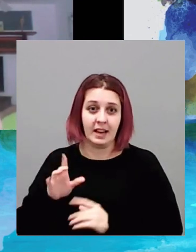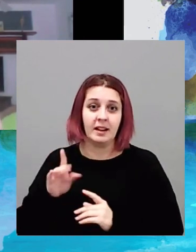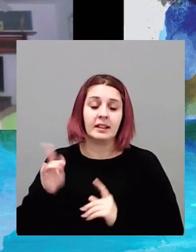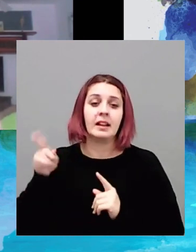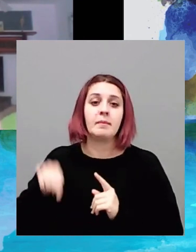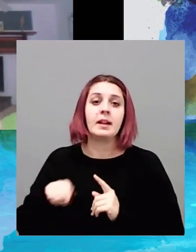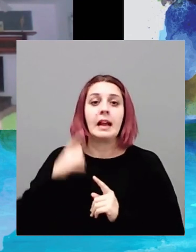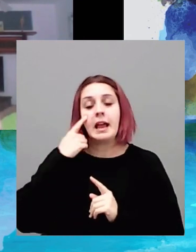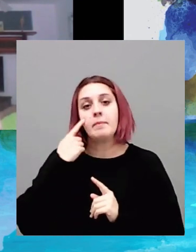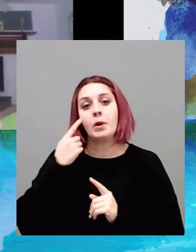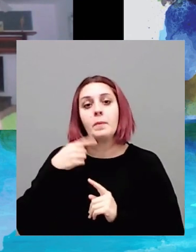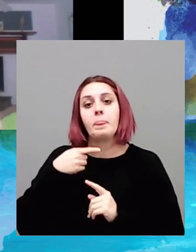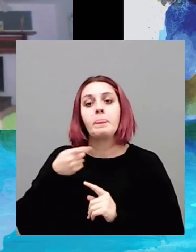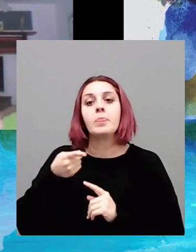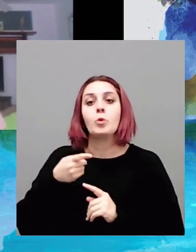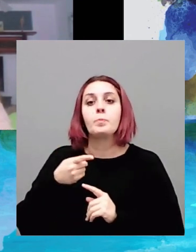Okay, Beatriz.